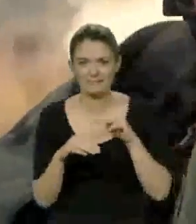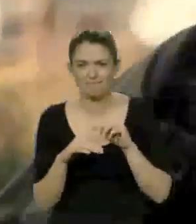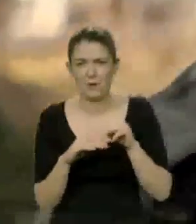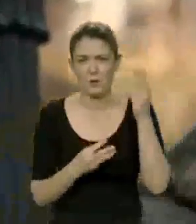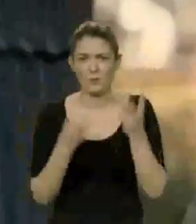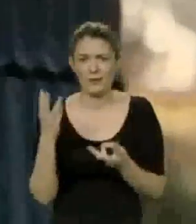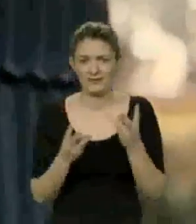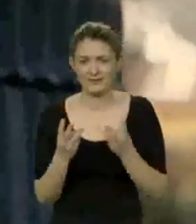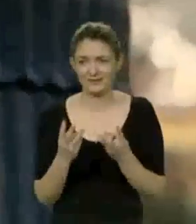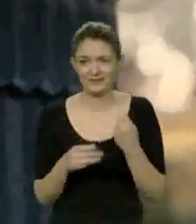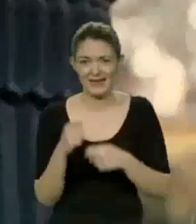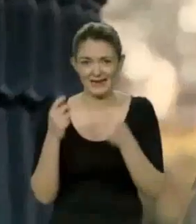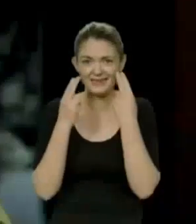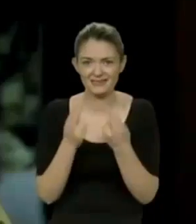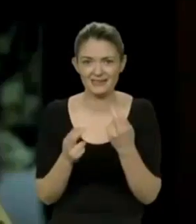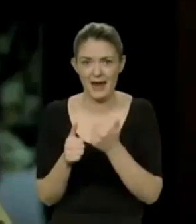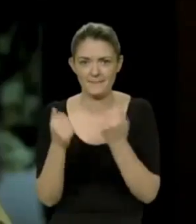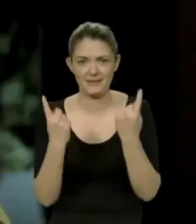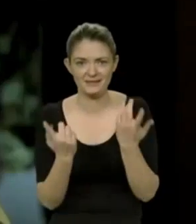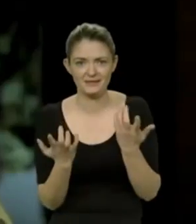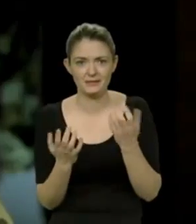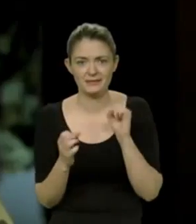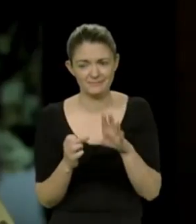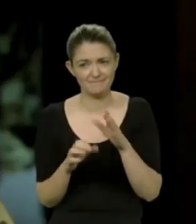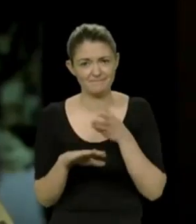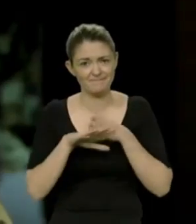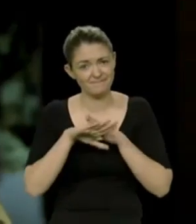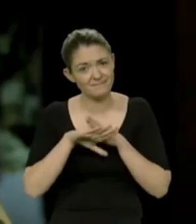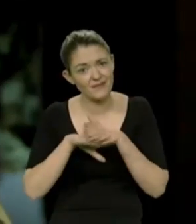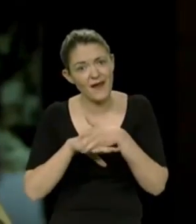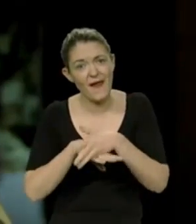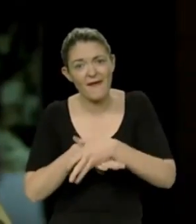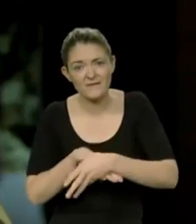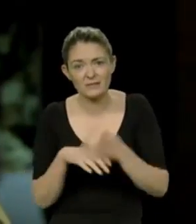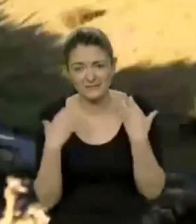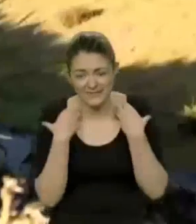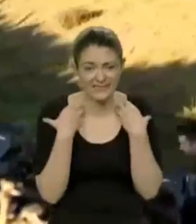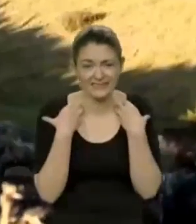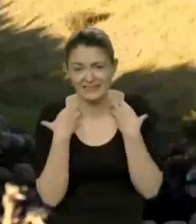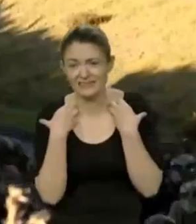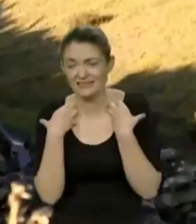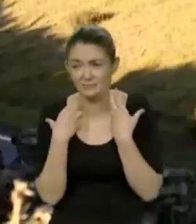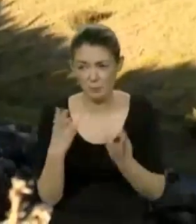more weight than he needed to pack in it than everyone else, but he still put in a savage effort to get that far with the weight he was carrying.